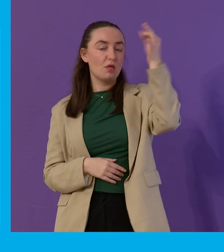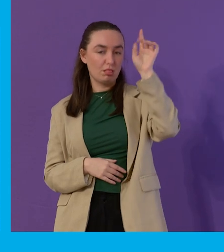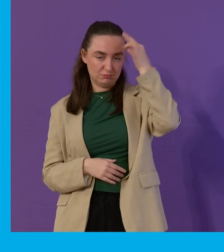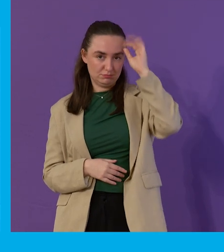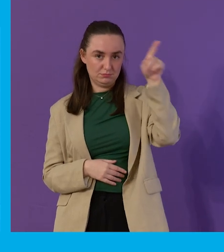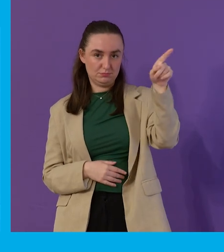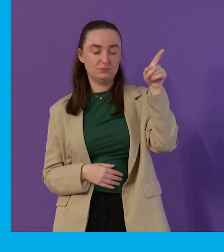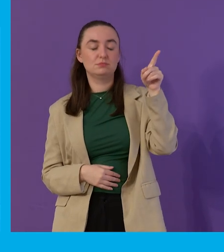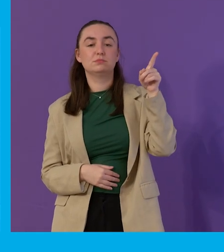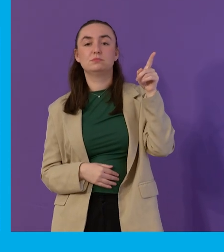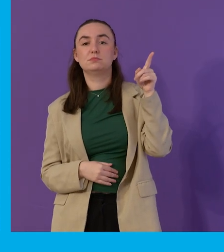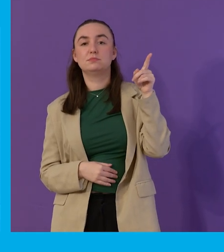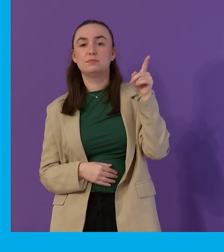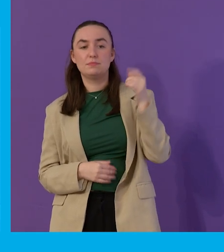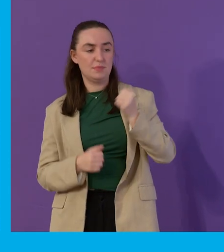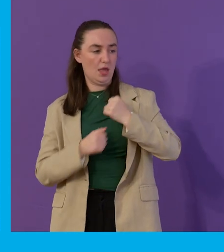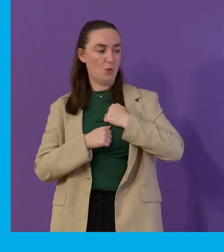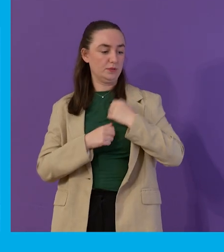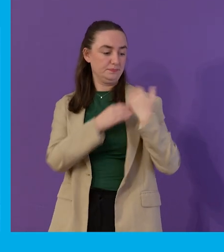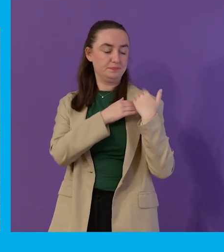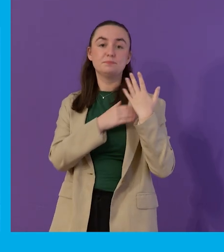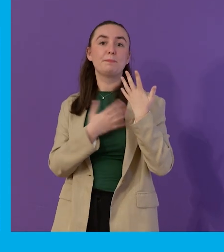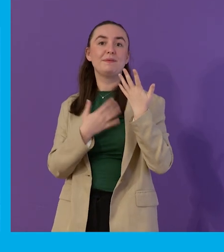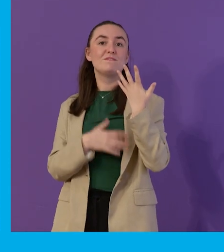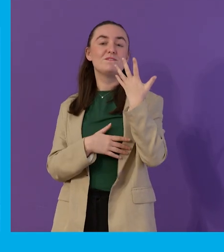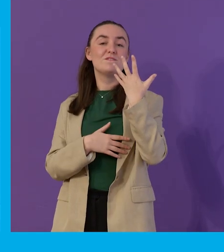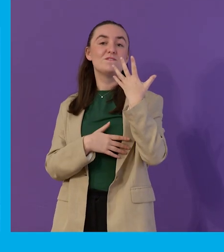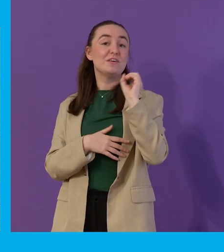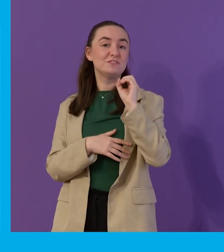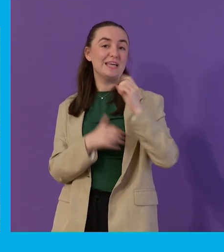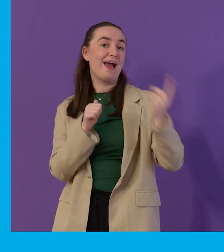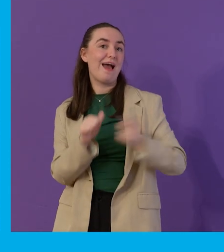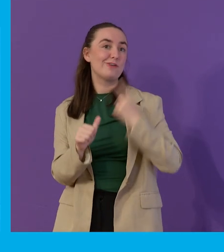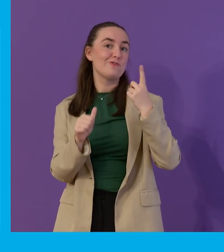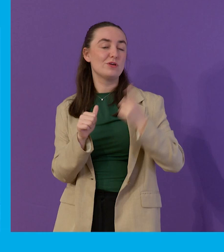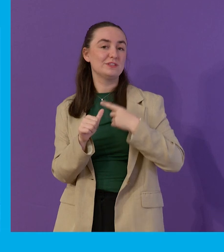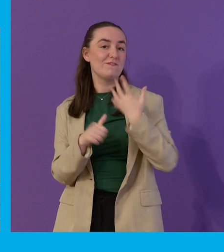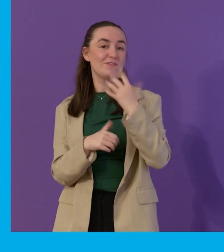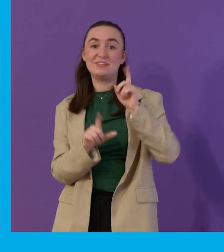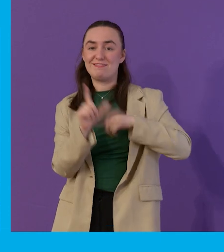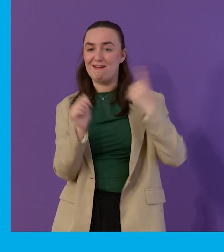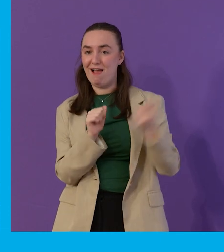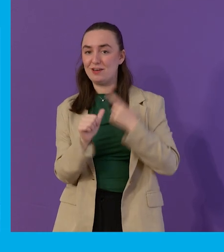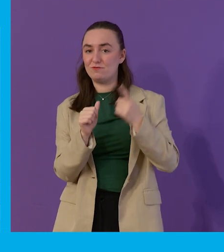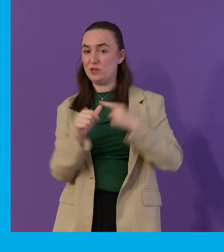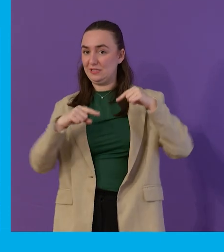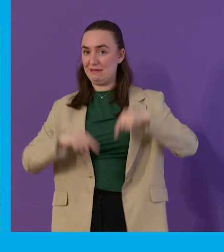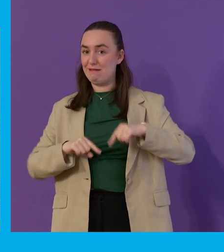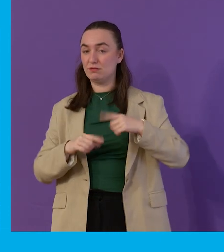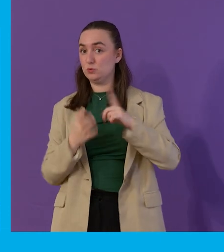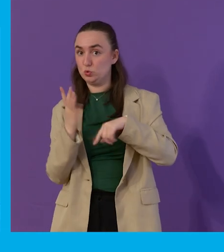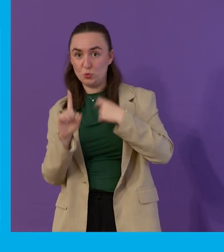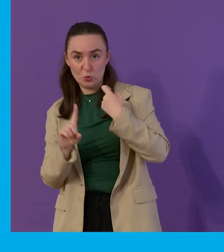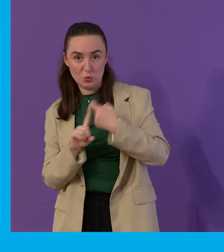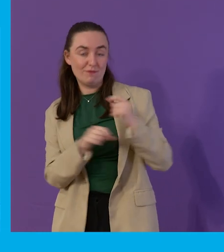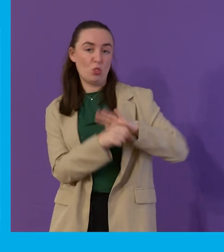our committee did it's the 50th anniversary of community councils in Scotland, and well, actually in the UK, and we did a piece of work